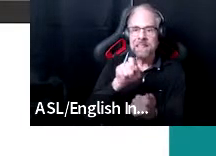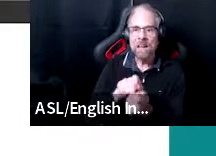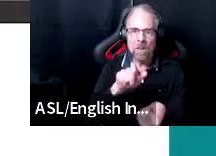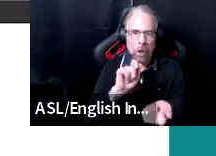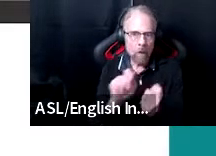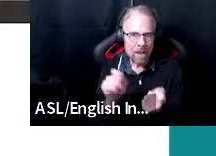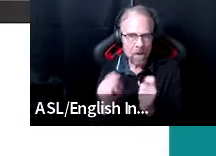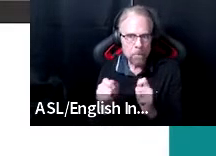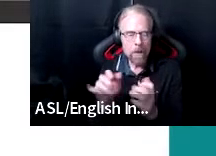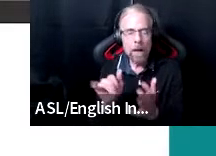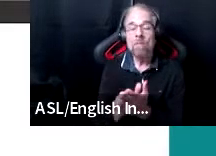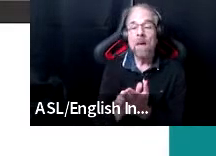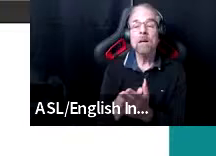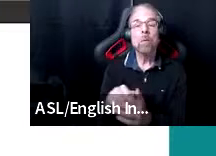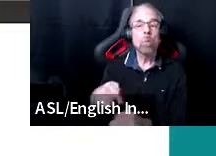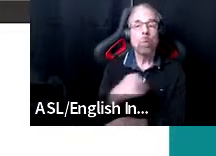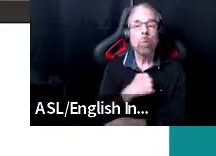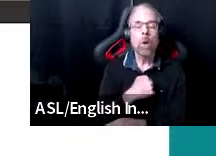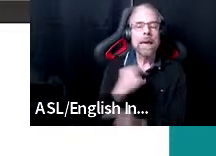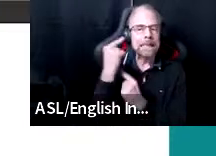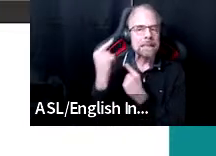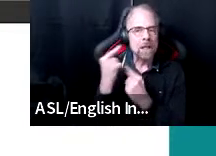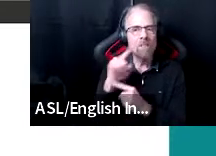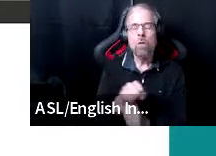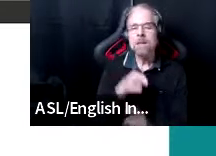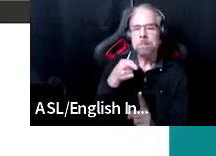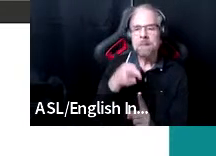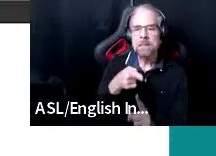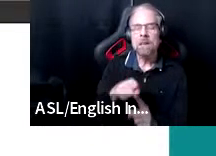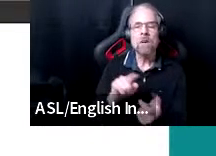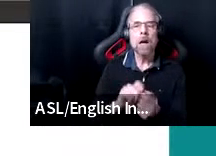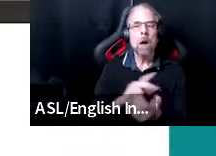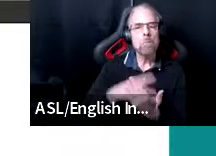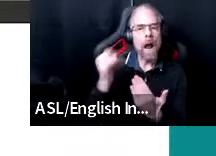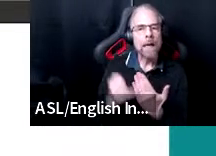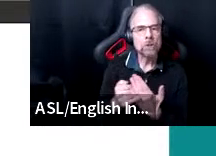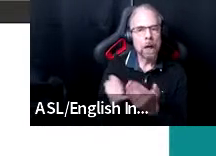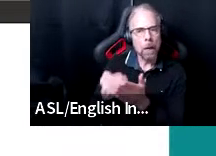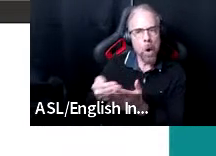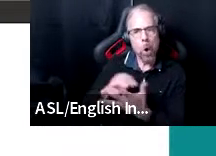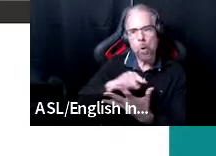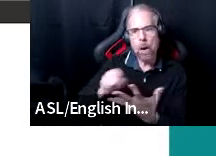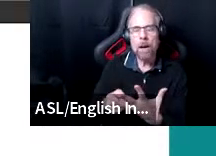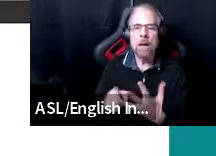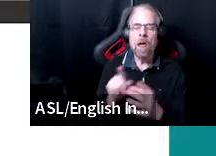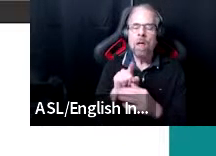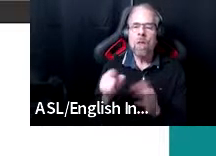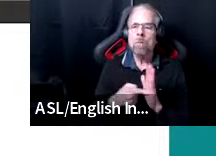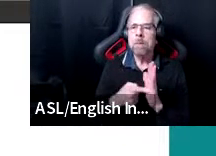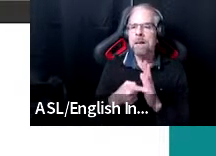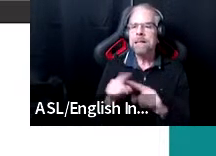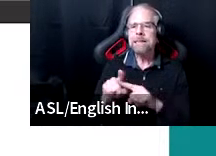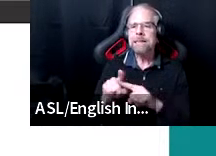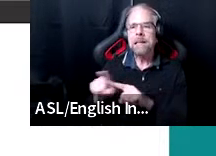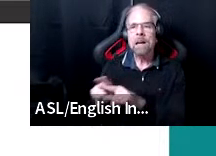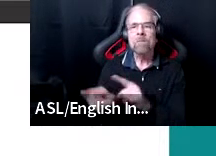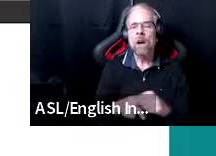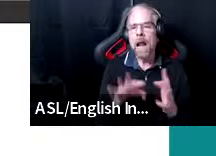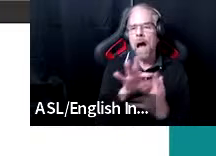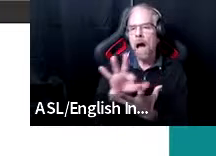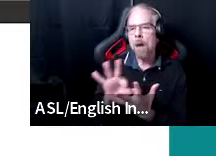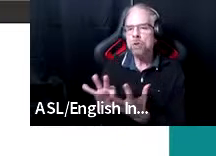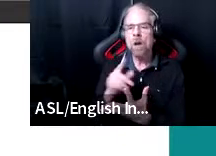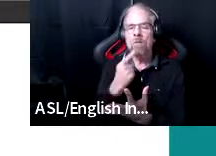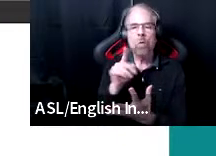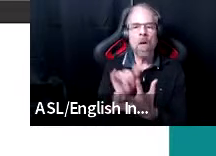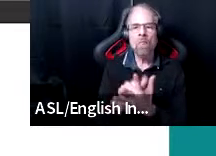that are considered for specific project components to represent a range of potential options for the design of that component